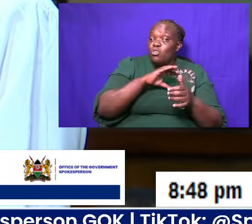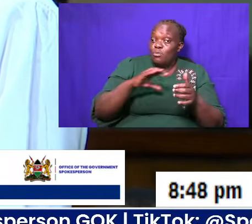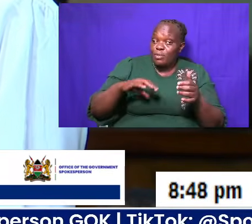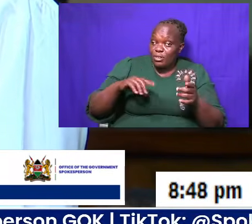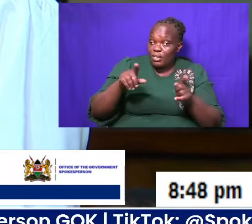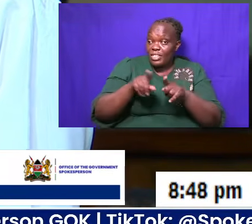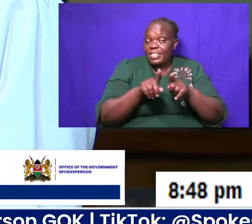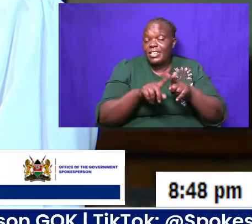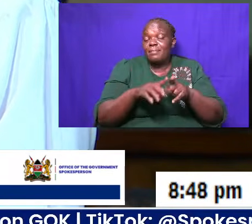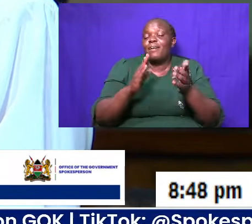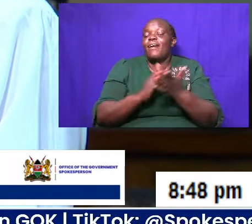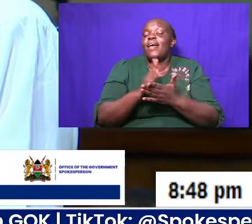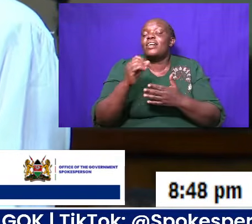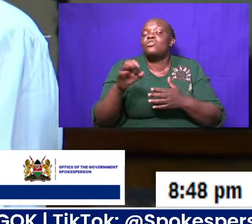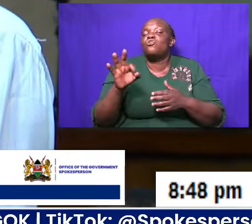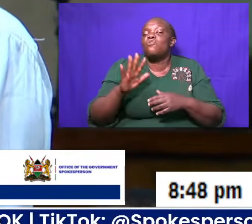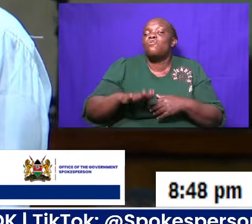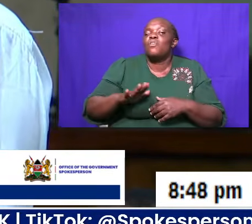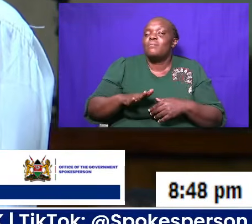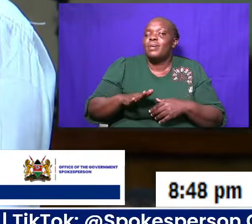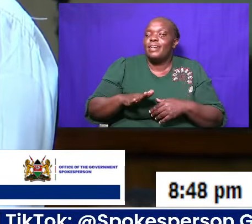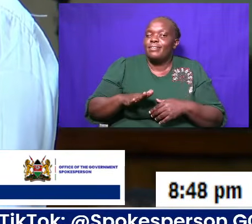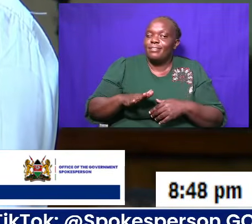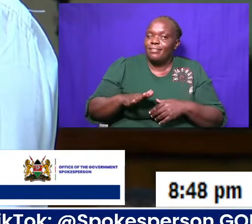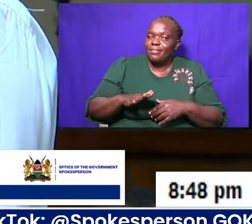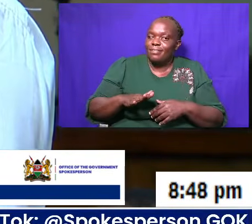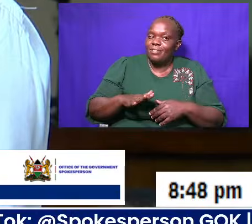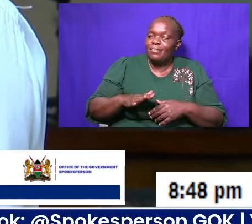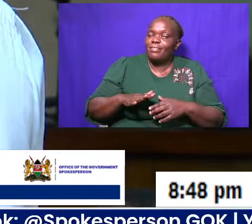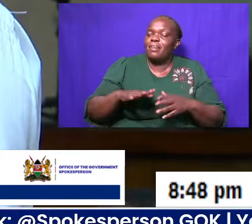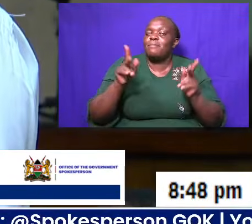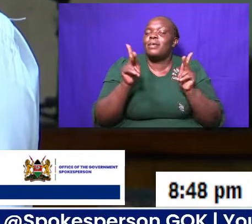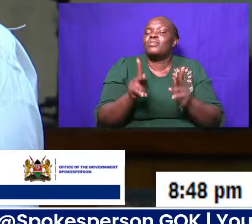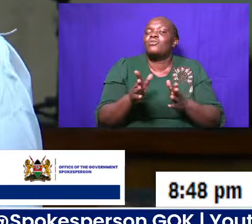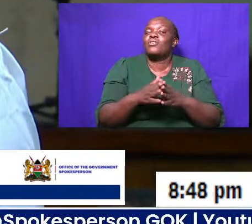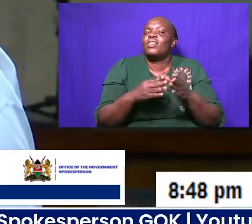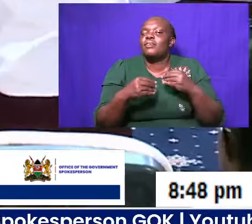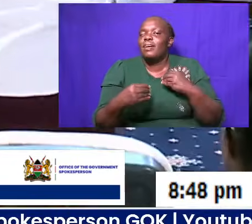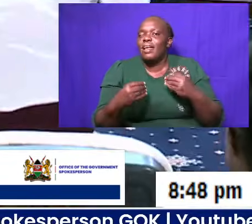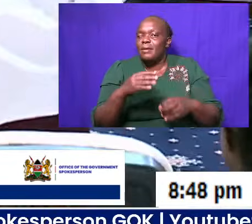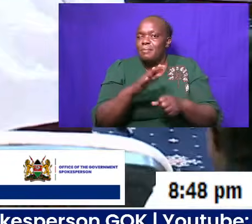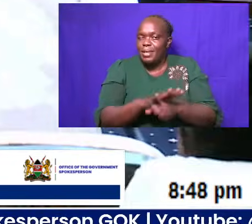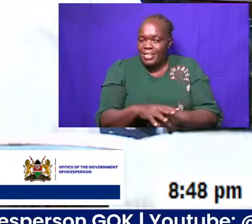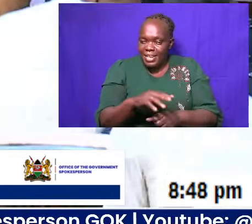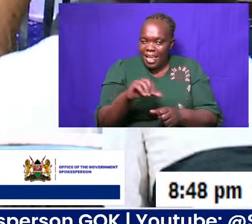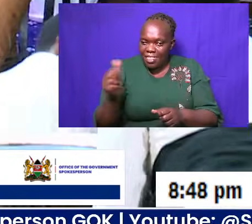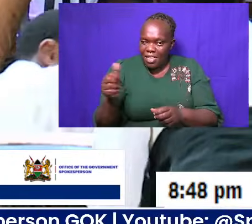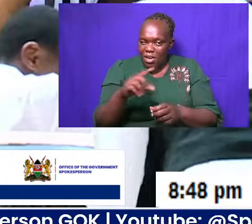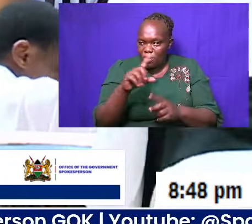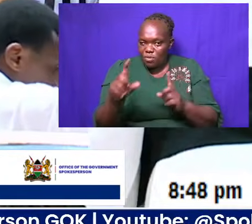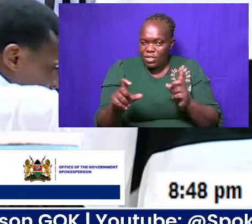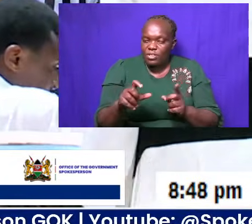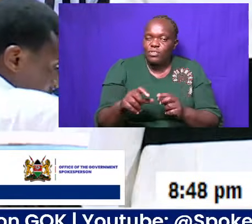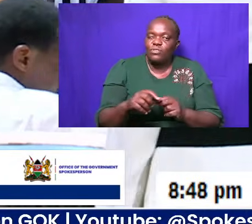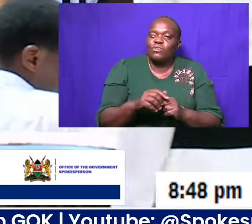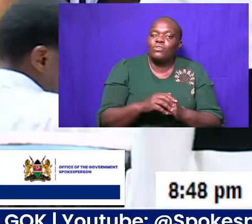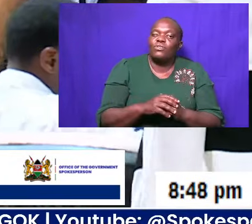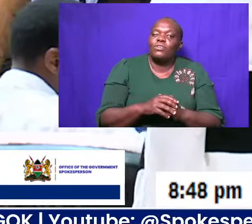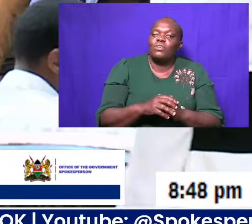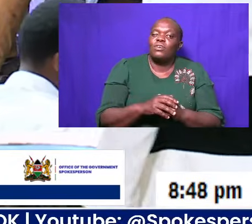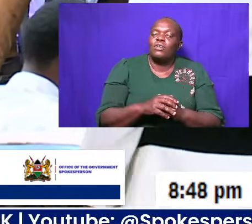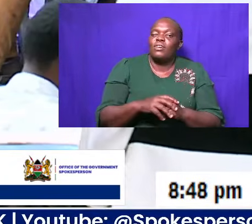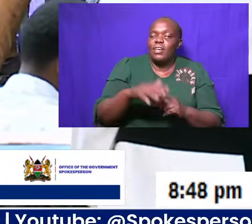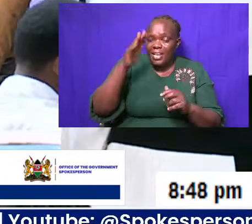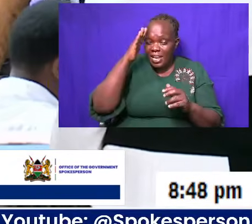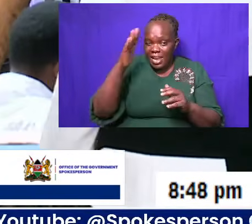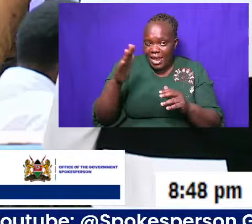rights of women, youth, persons with disabilities, and other marginalized groups? Thank you. Number 3, quickly, haraka haraka. Hello,